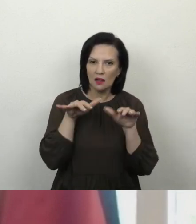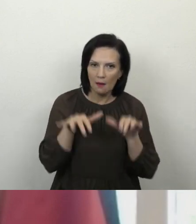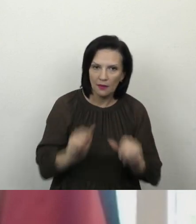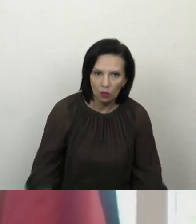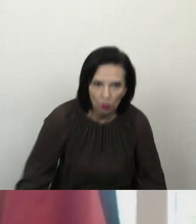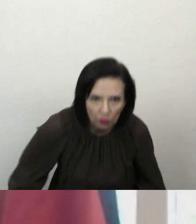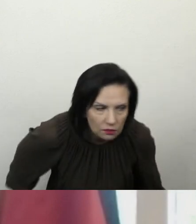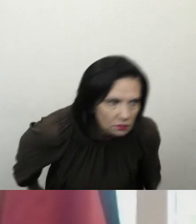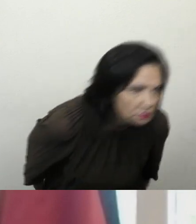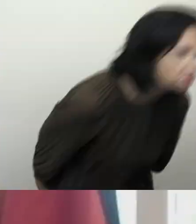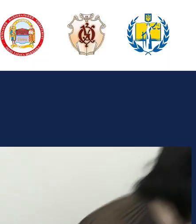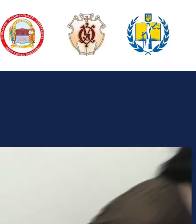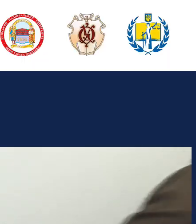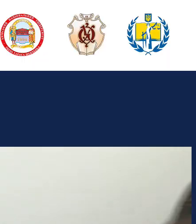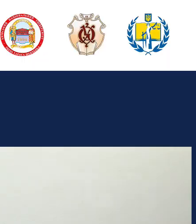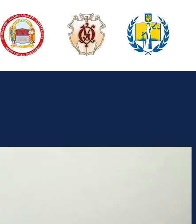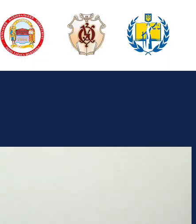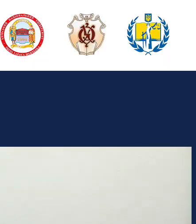Okay.